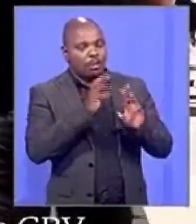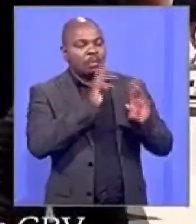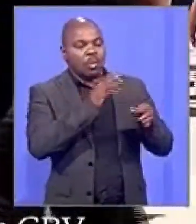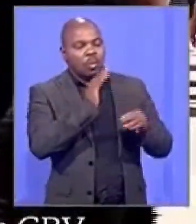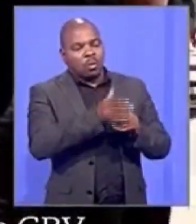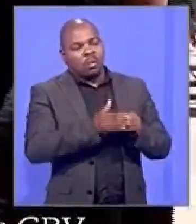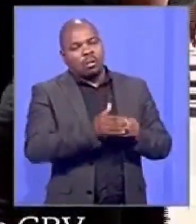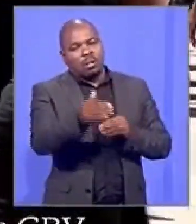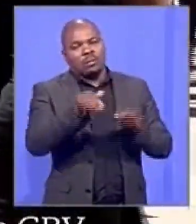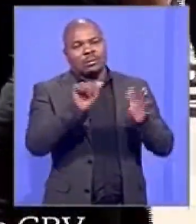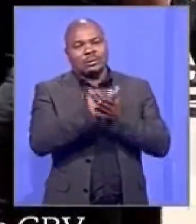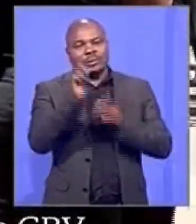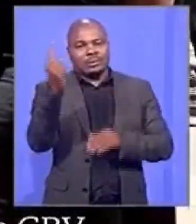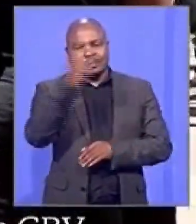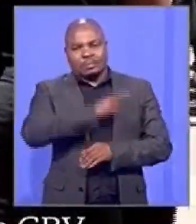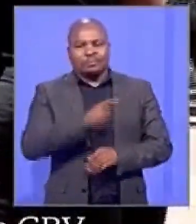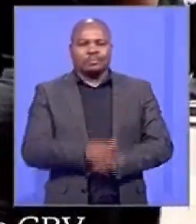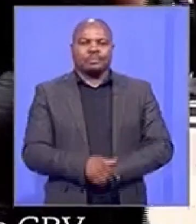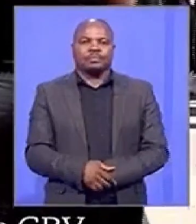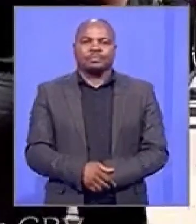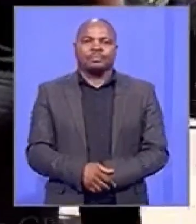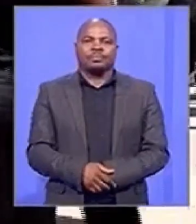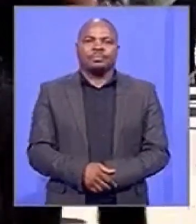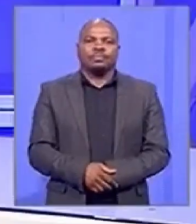matsatsi a 16.